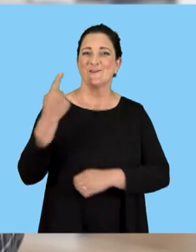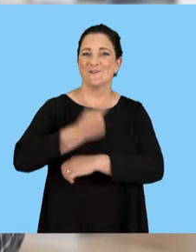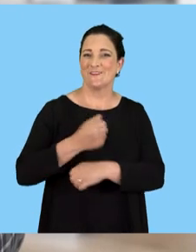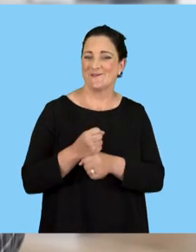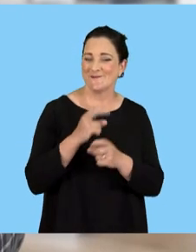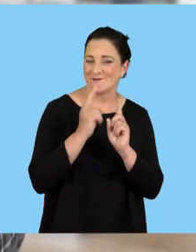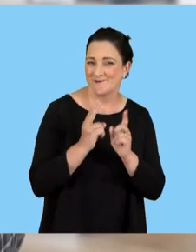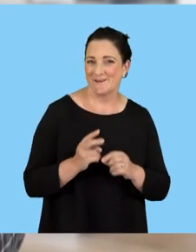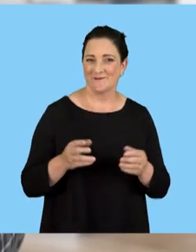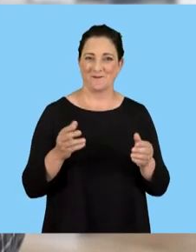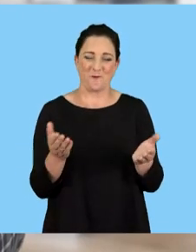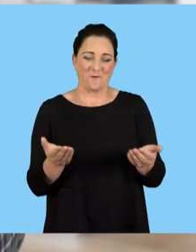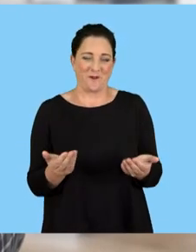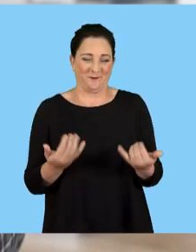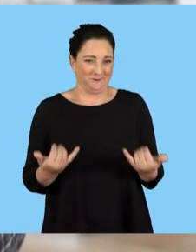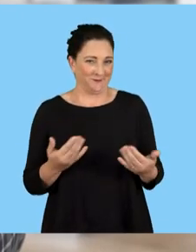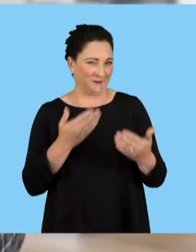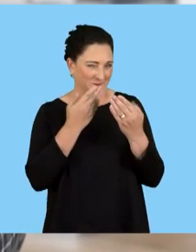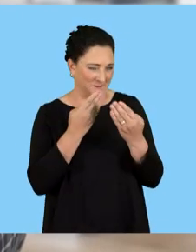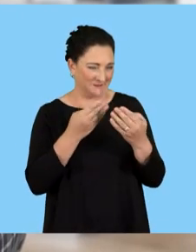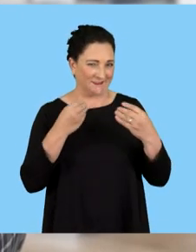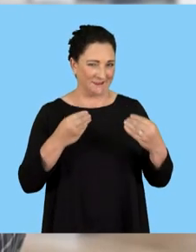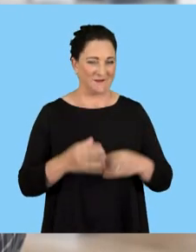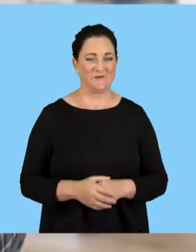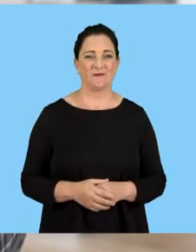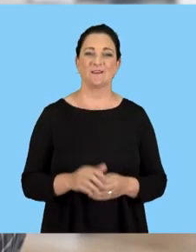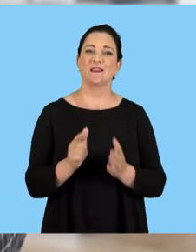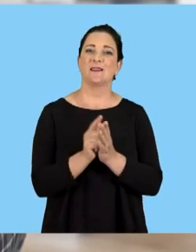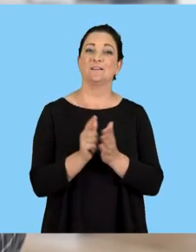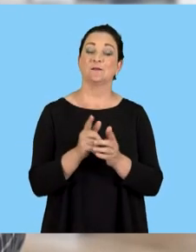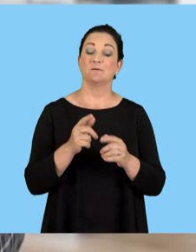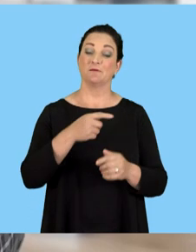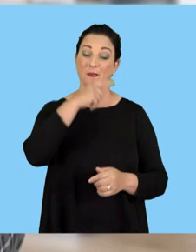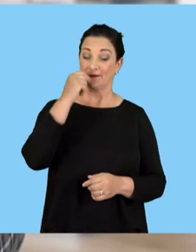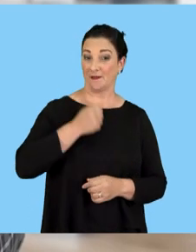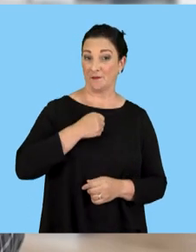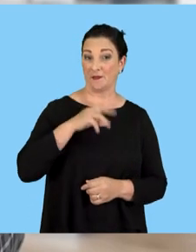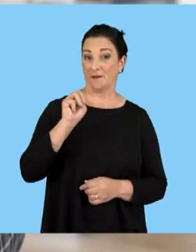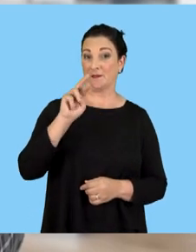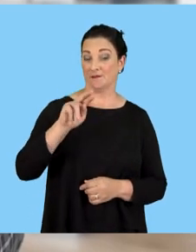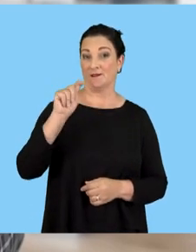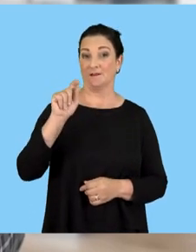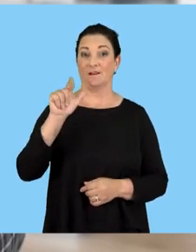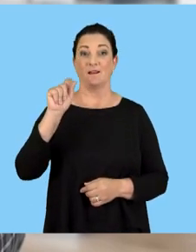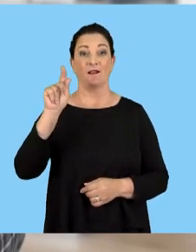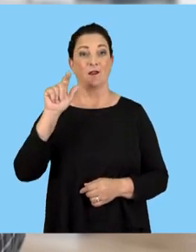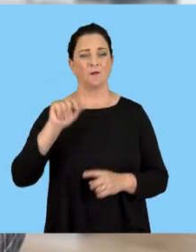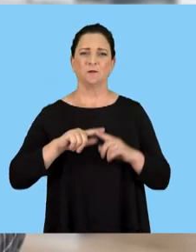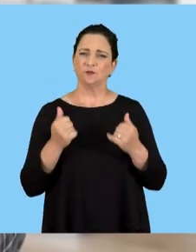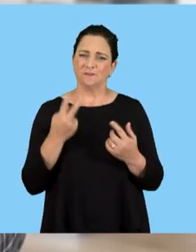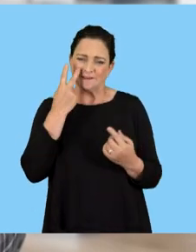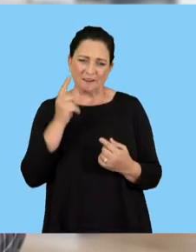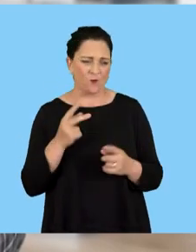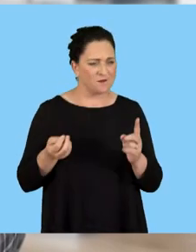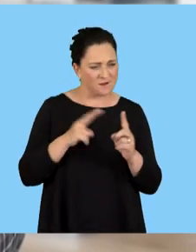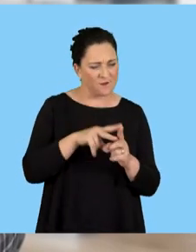Good day, grade 12 learners. Welcome to today's business studies lesson. My name is Tsidiso Tlhaka, and today we'll be looking into application